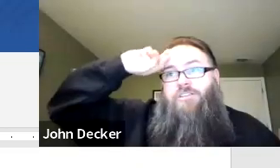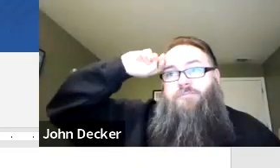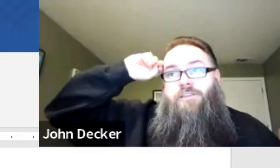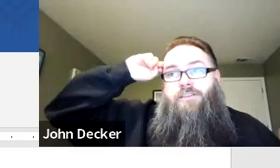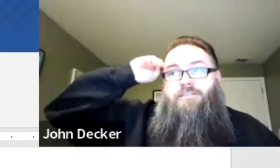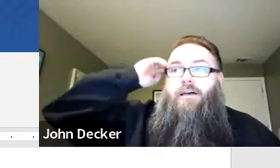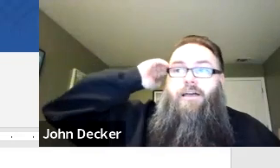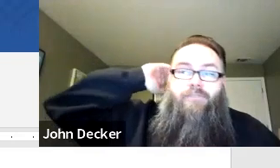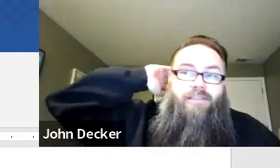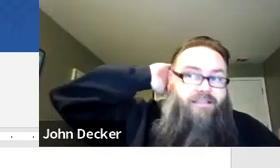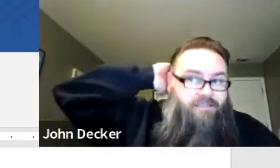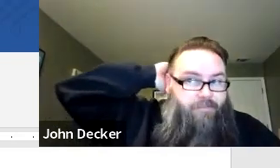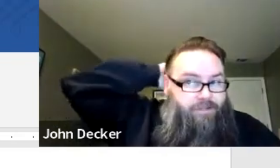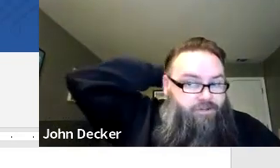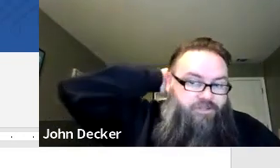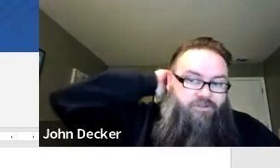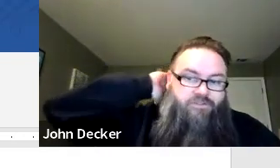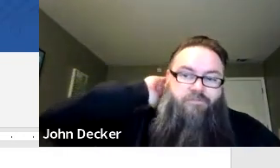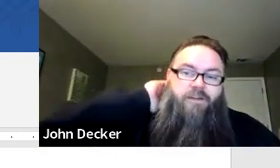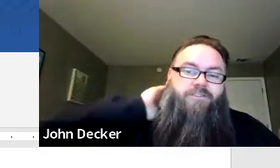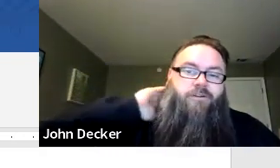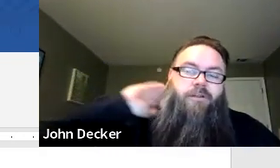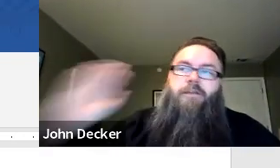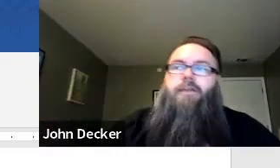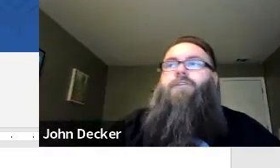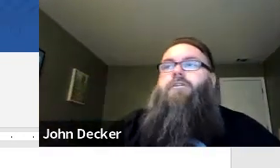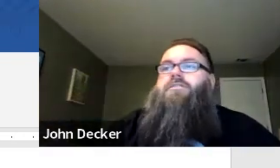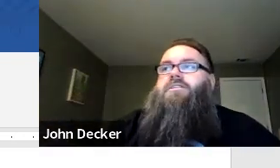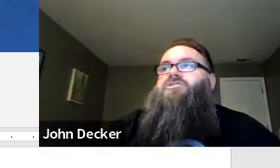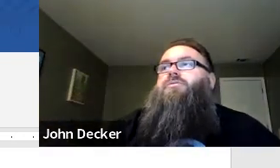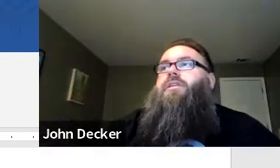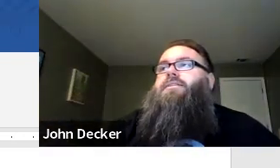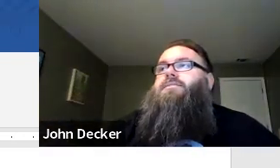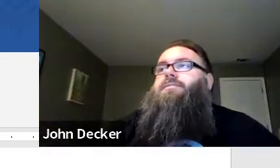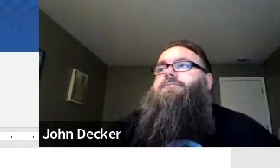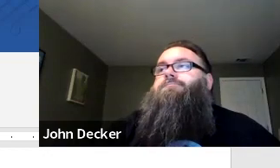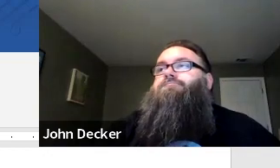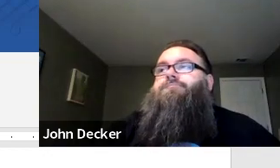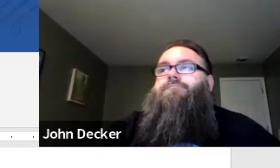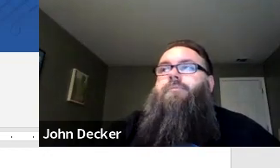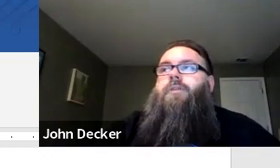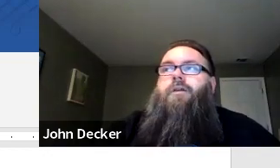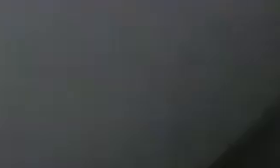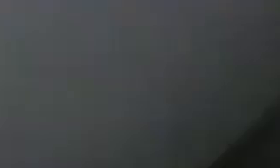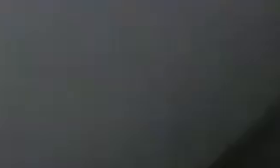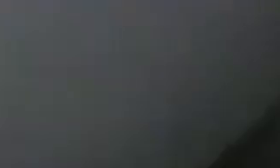my specialist? Please elevate that to the manager, to their supervisor, if there is an issue related to this.